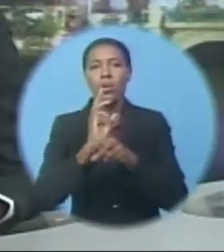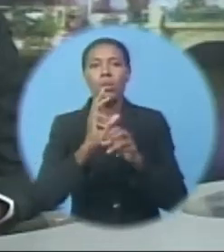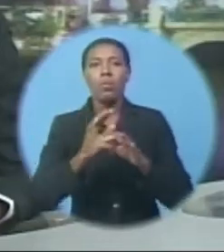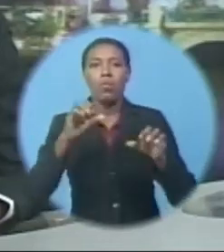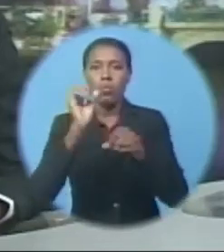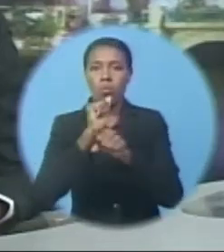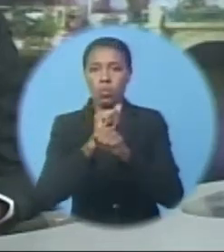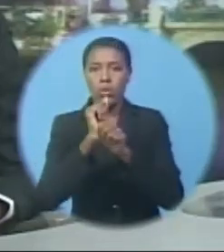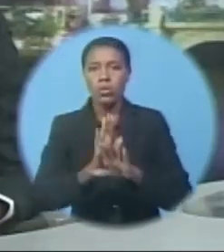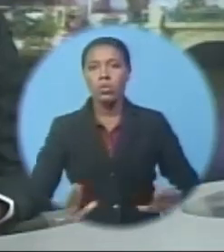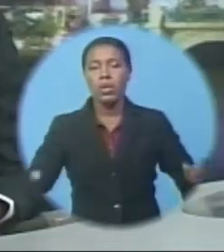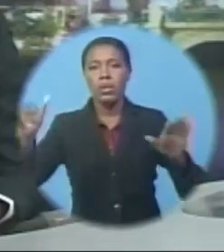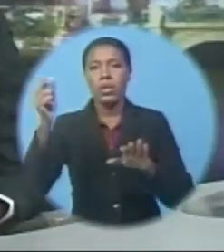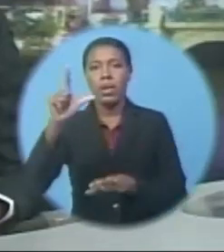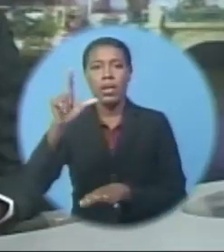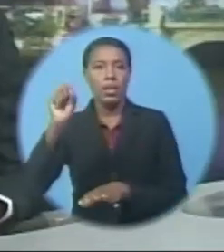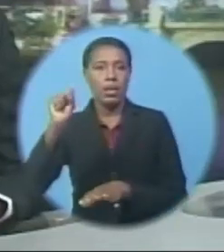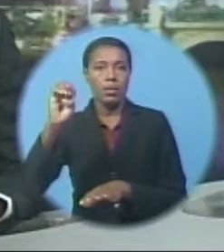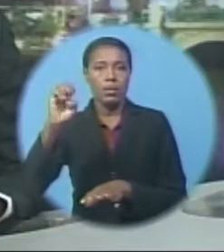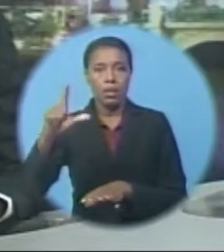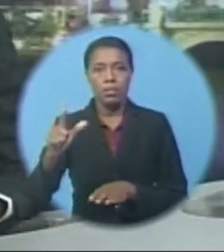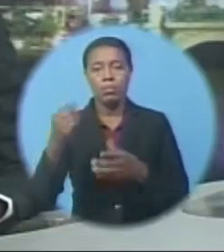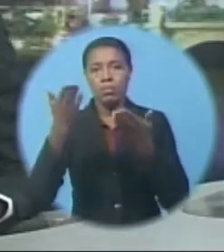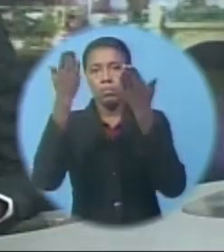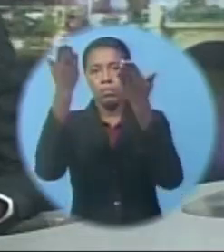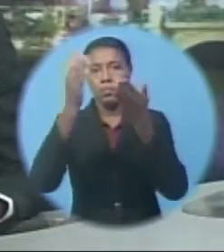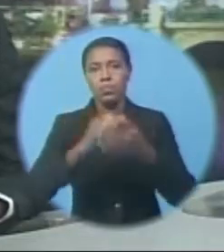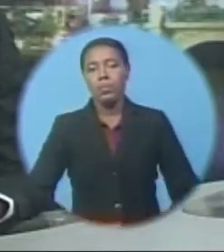Erskine Sanford Center. Rianne Phillips tells us more.